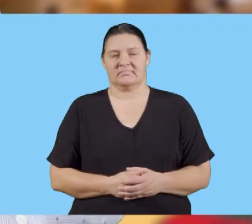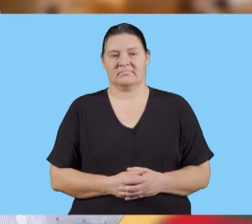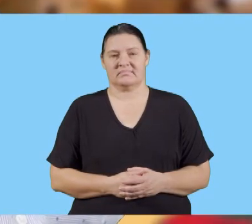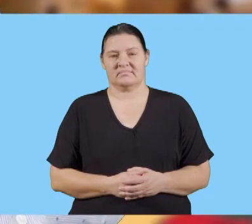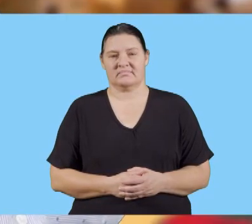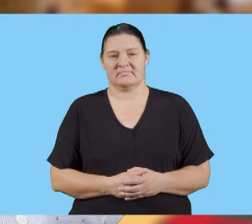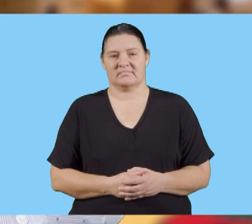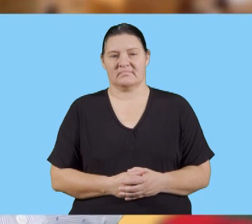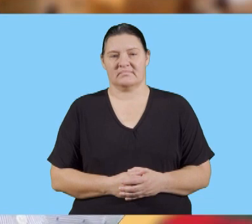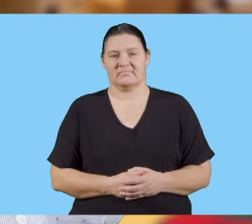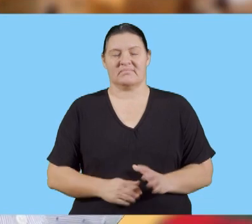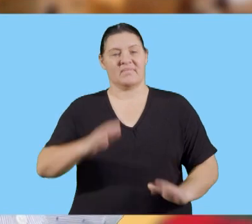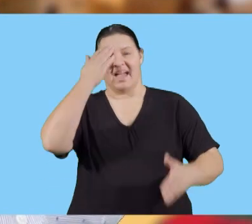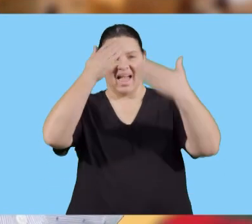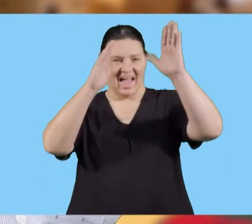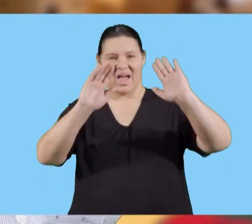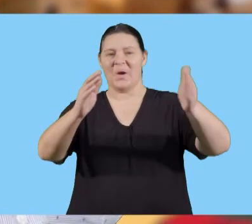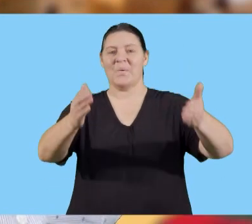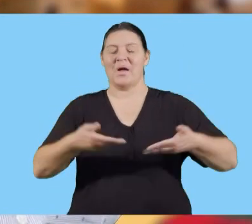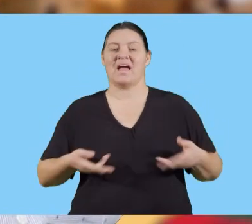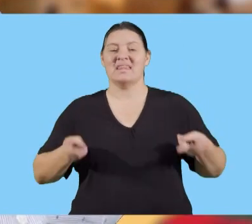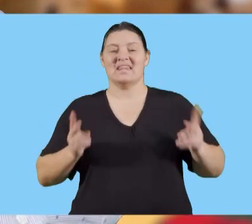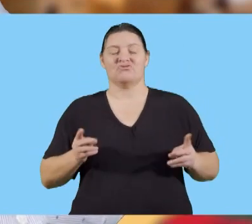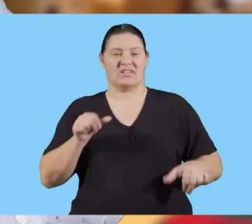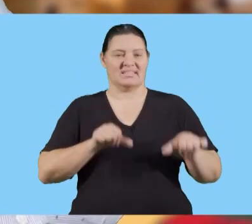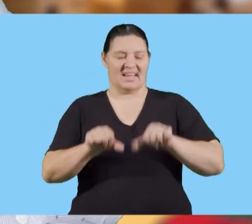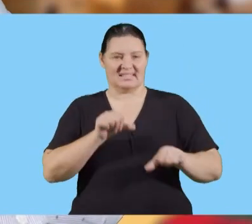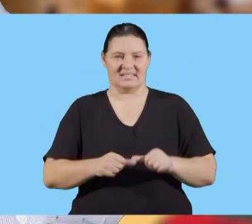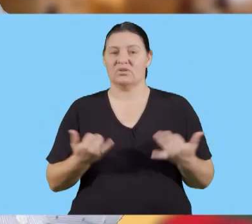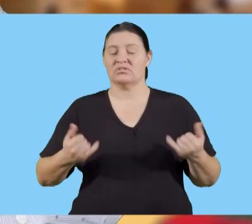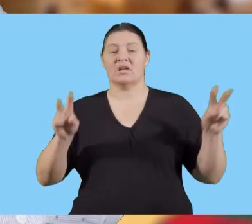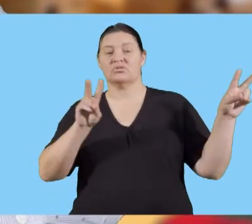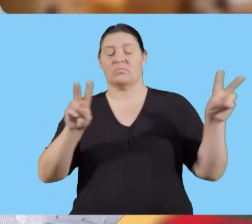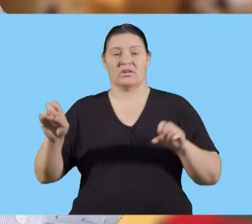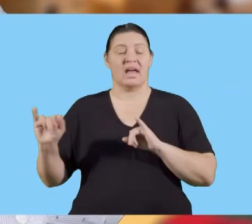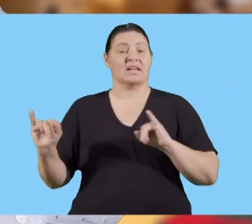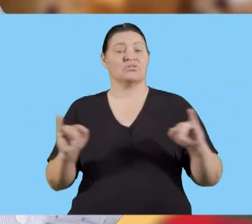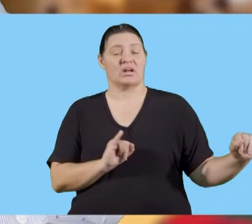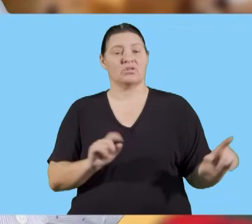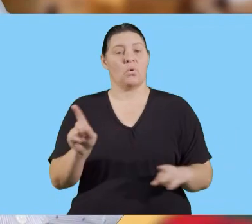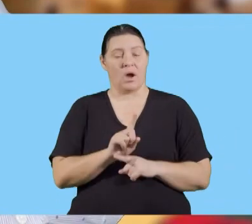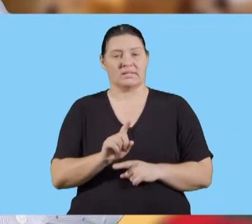and welcome to Natural Sciences. Today's topic is Introduction to Ecology.